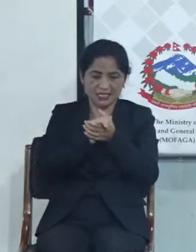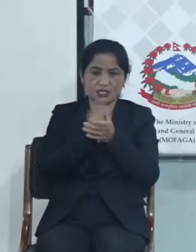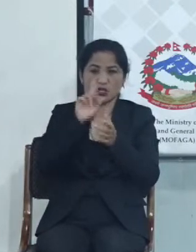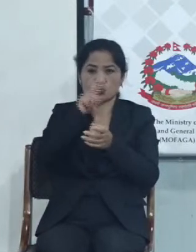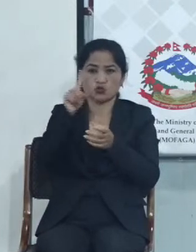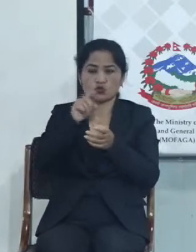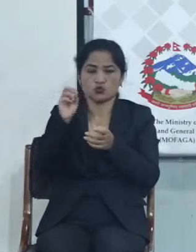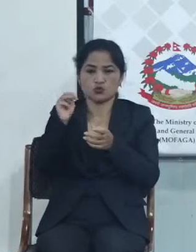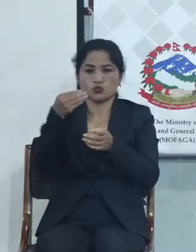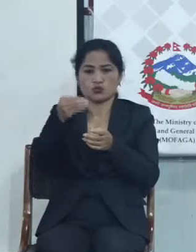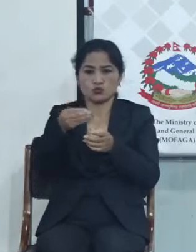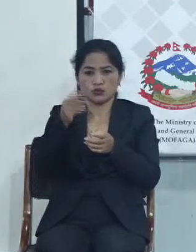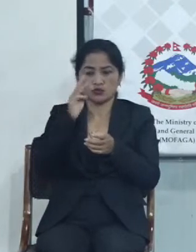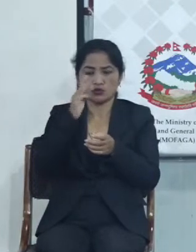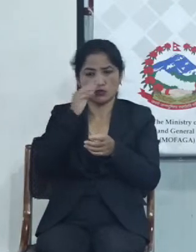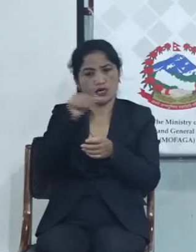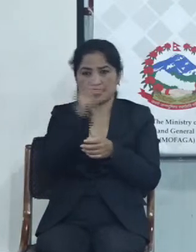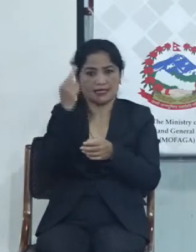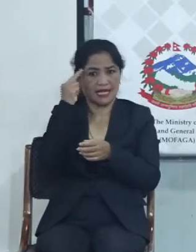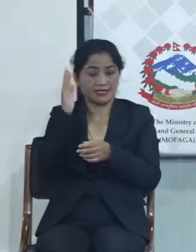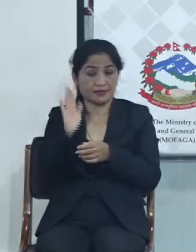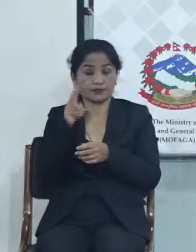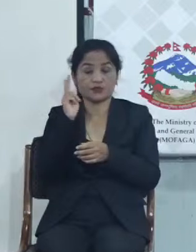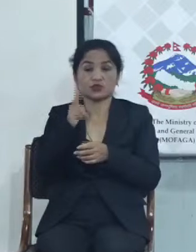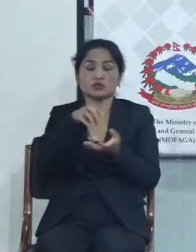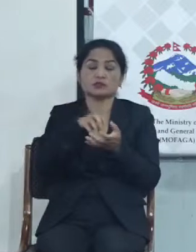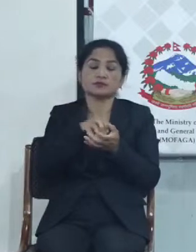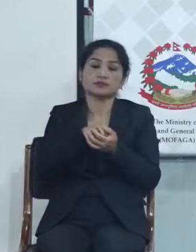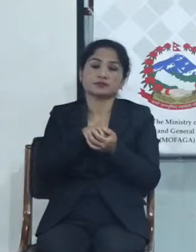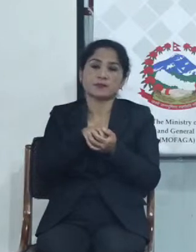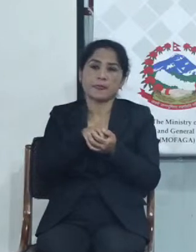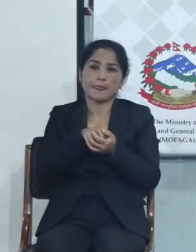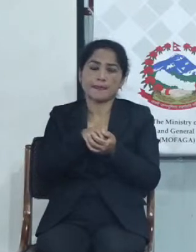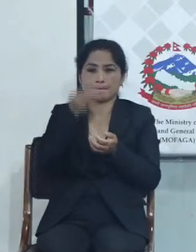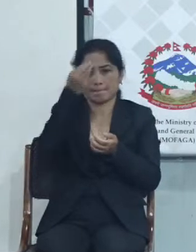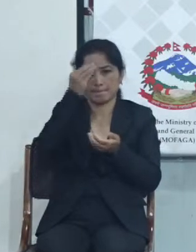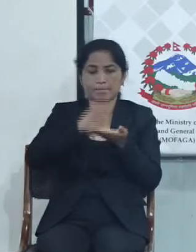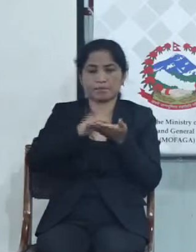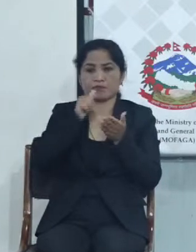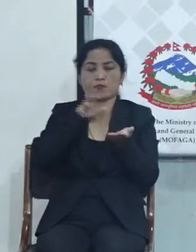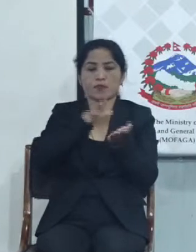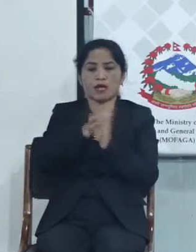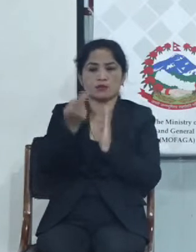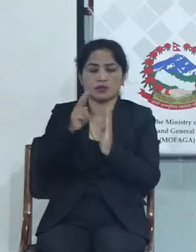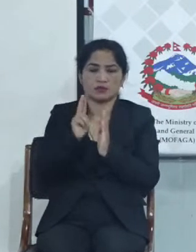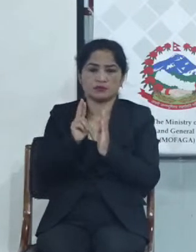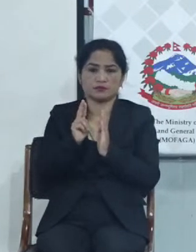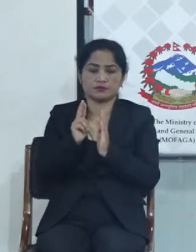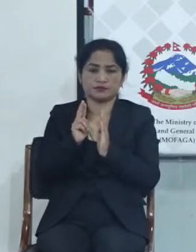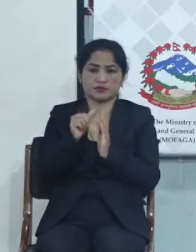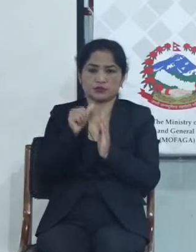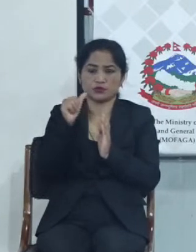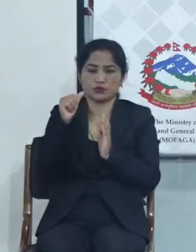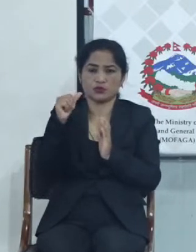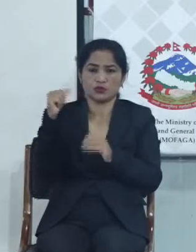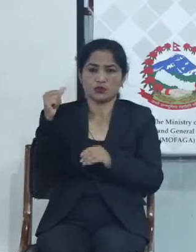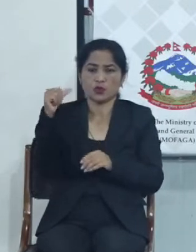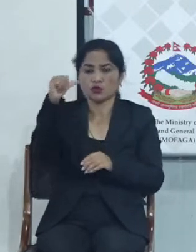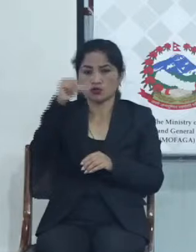And then there was a flood, and so in September, so and there was